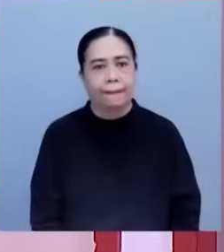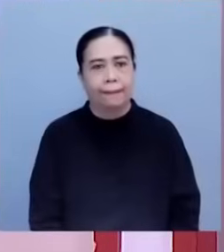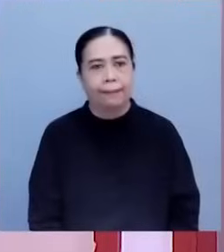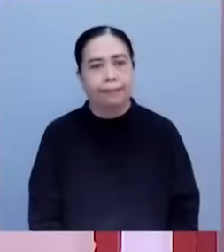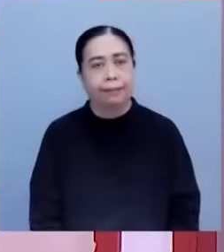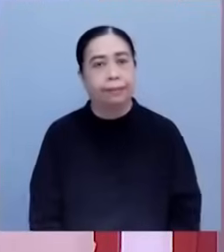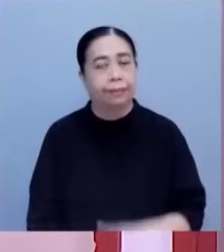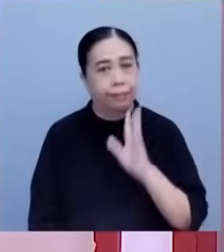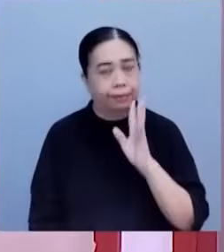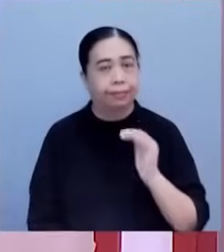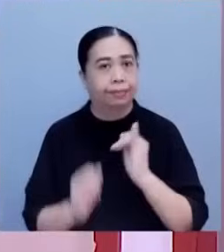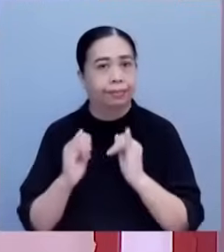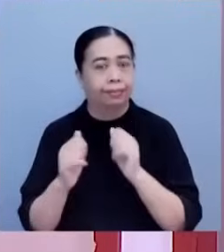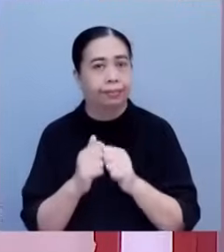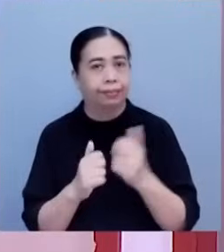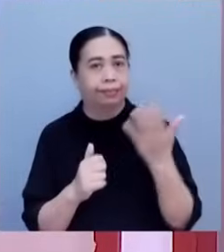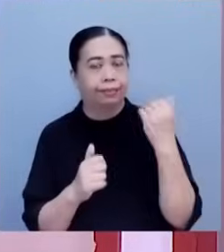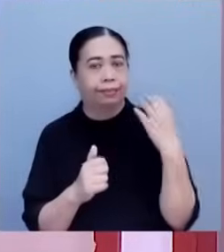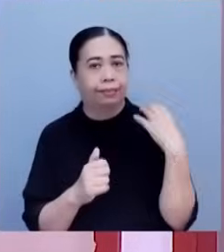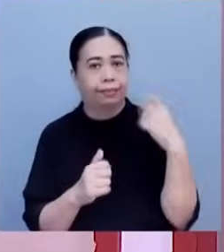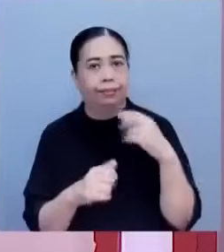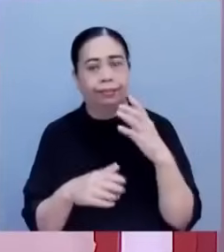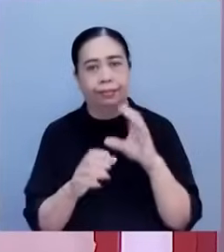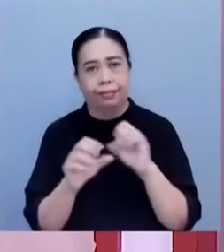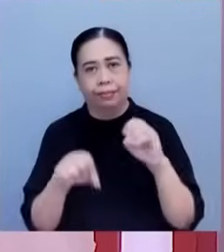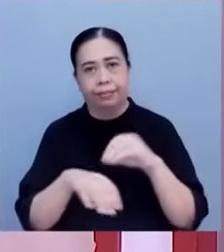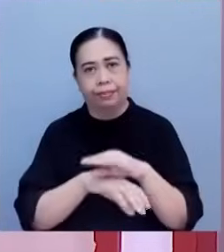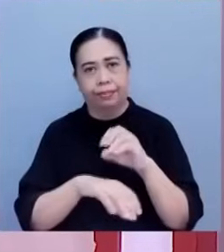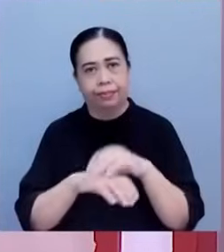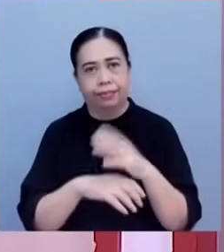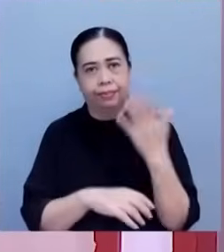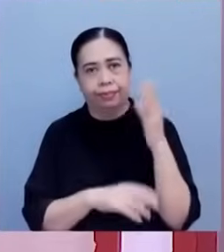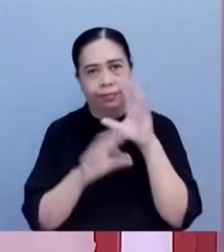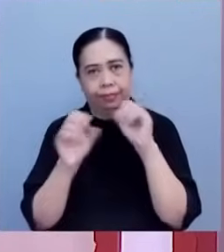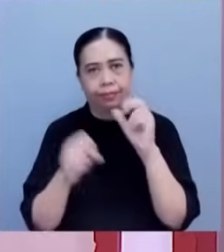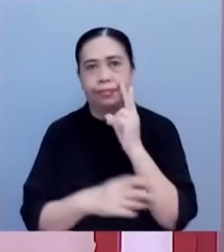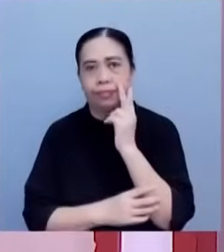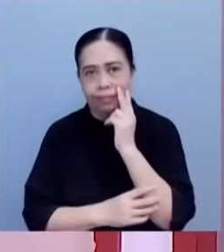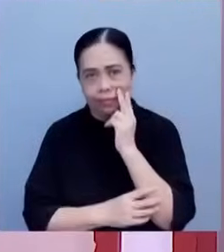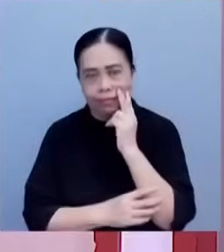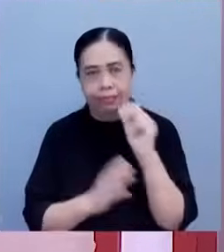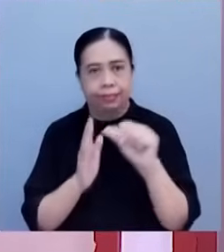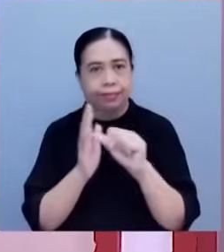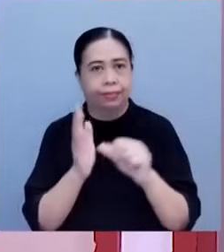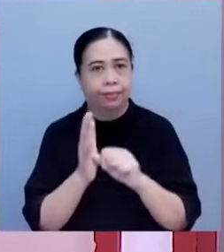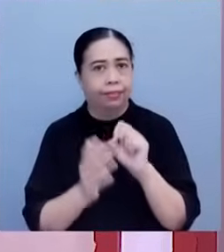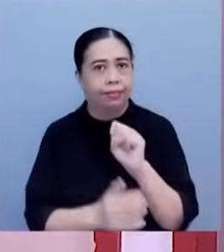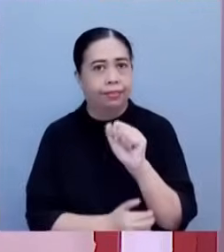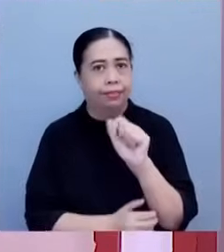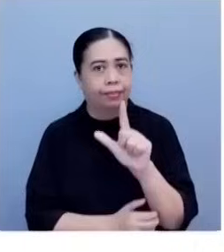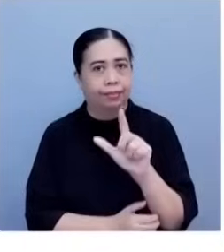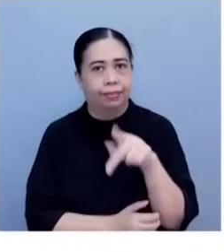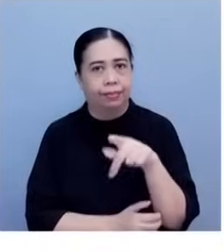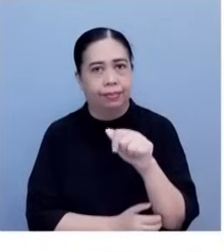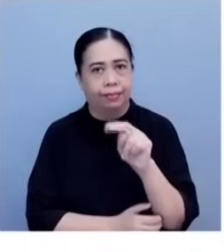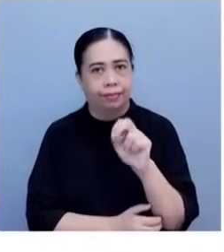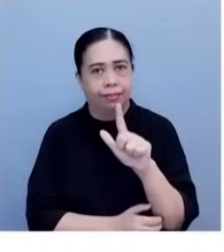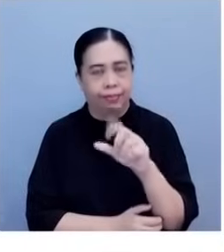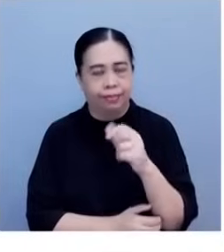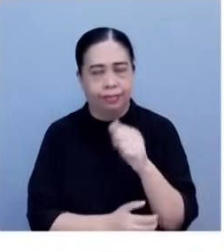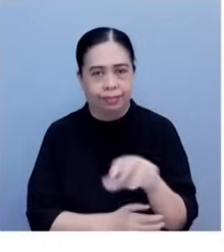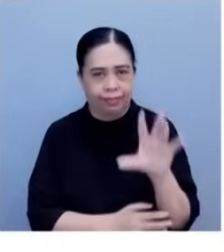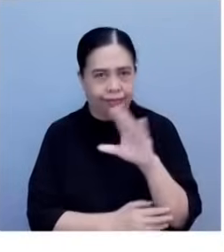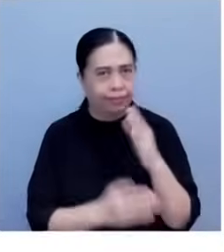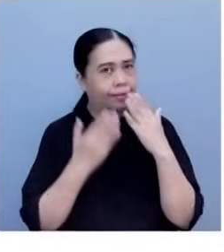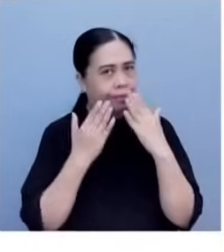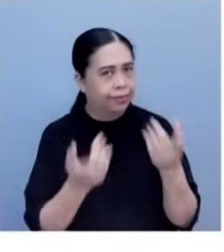And we'll be speaking now with the former chief presidential legal counsel of former President Duterte, Attorney Sal Panelo. Attorney Panelo, good afternoon to you. Thanks for joining